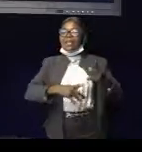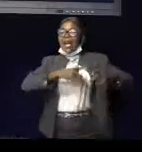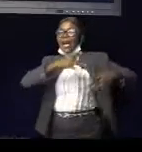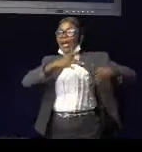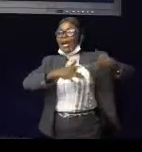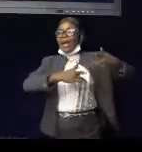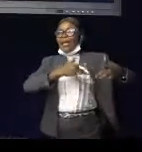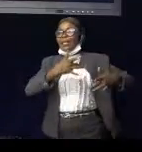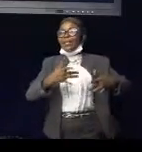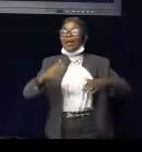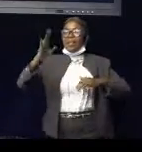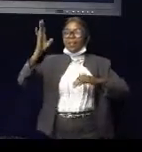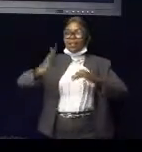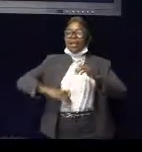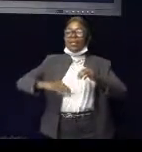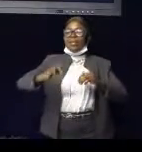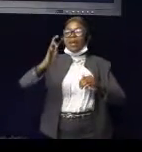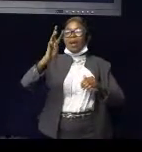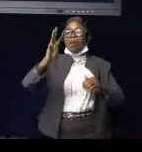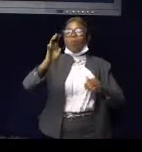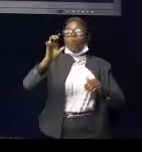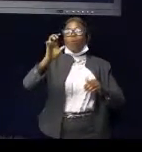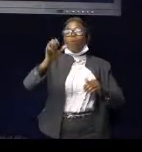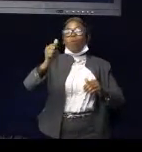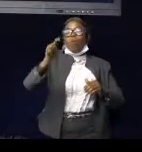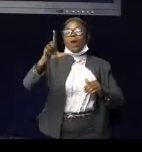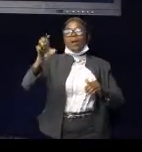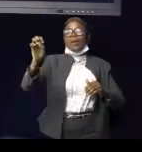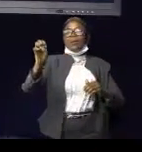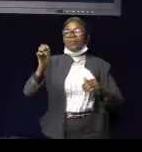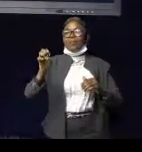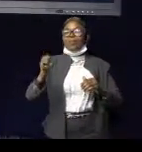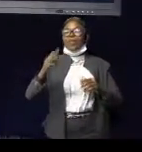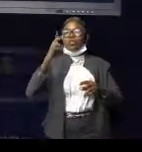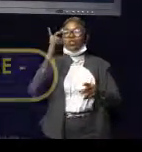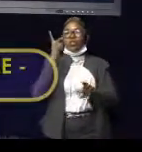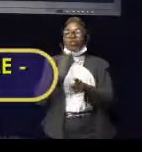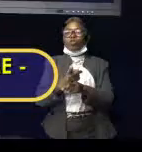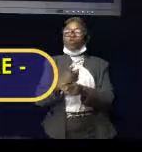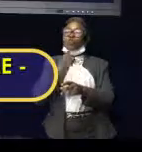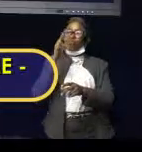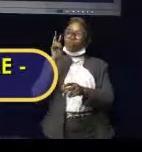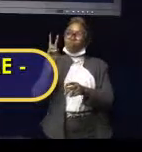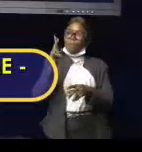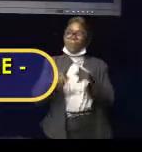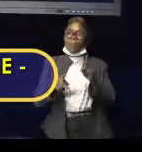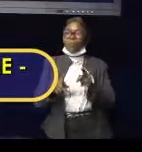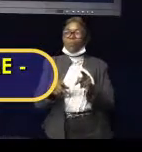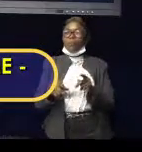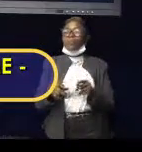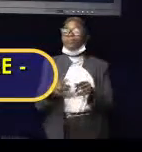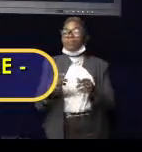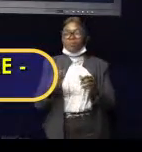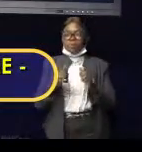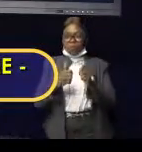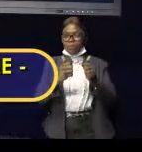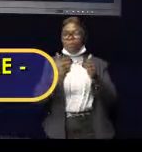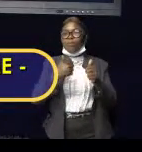Wale. Rose is kinder than Wale. Just two people. I believe you're following